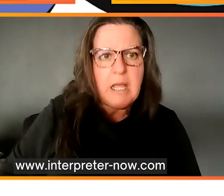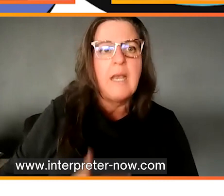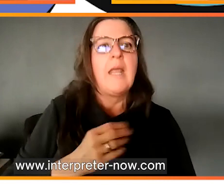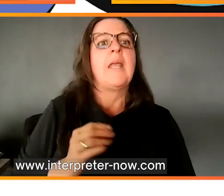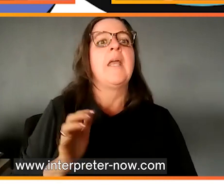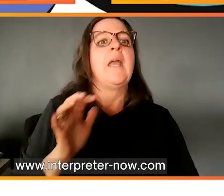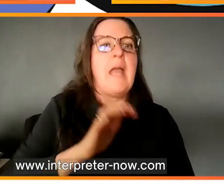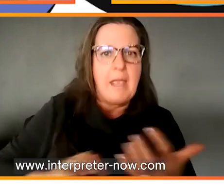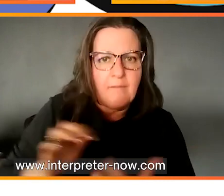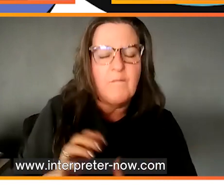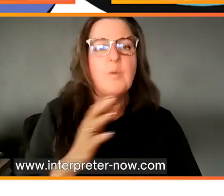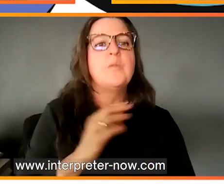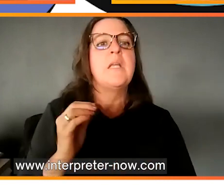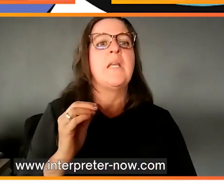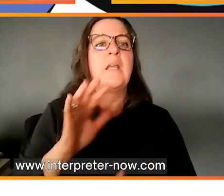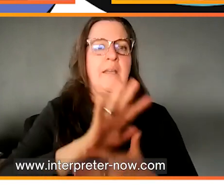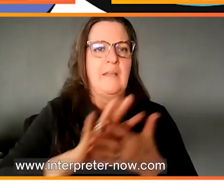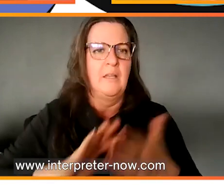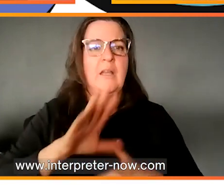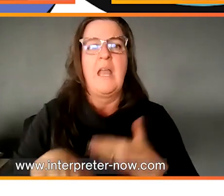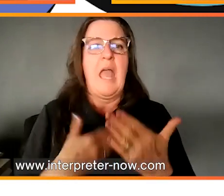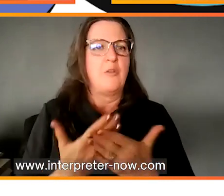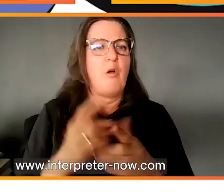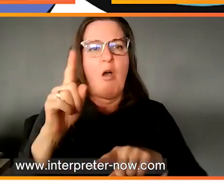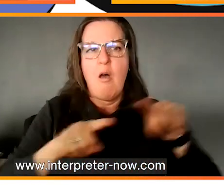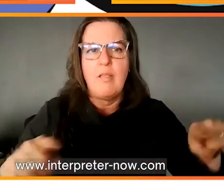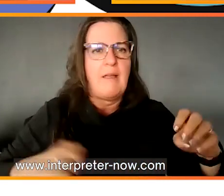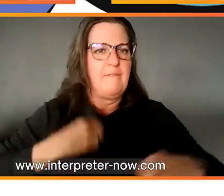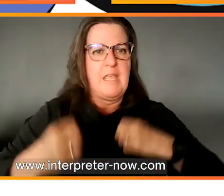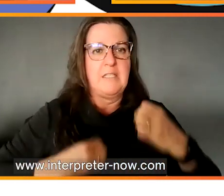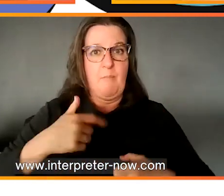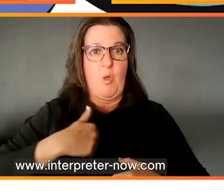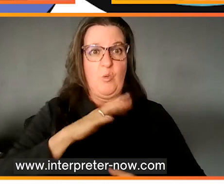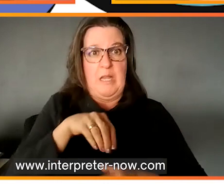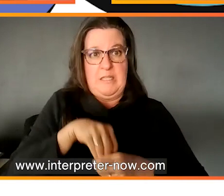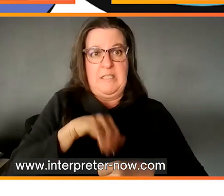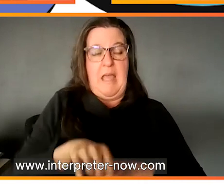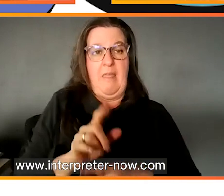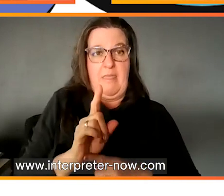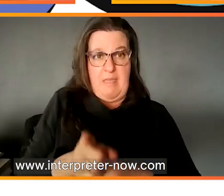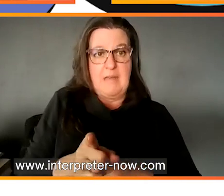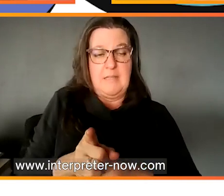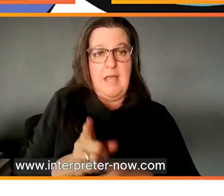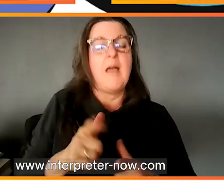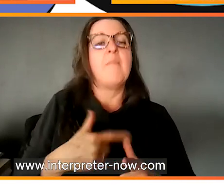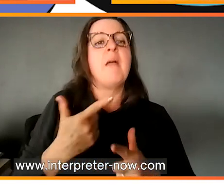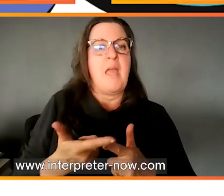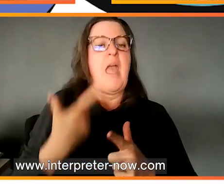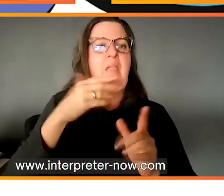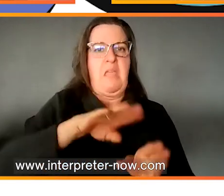there's more to this. And I started to really study, even more so than I had already been